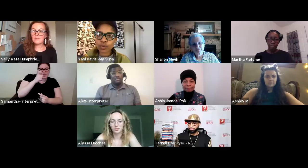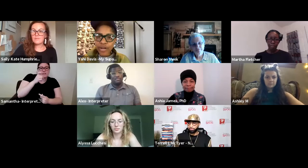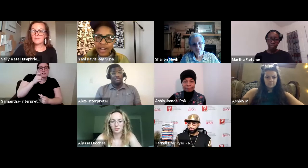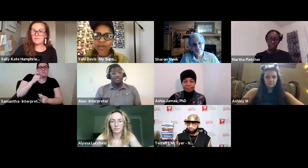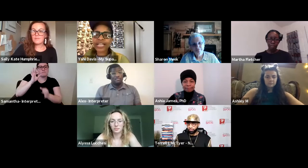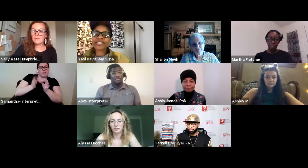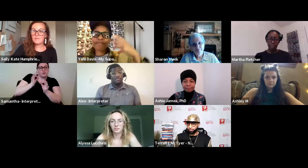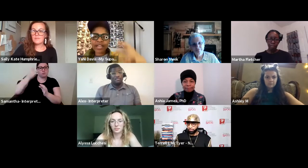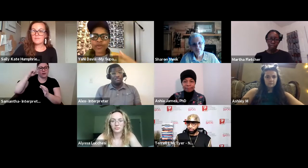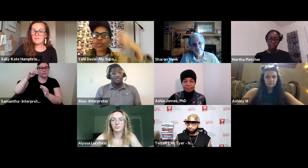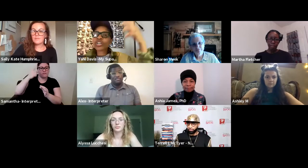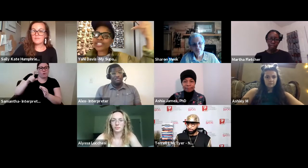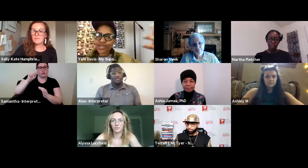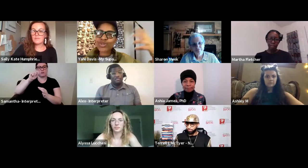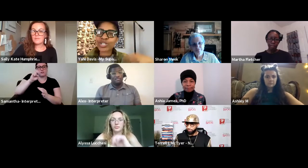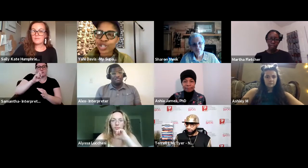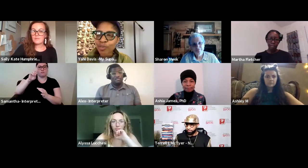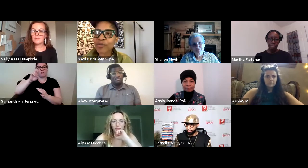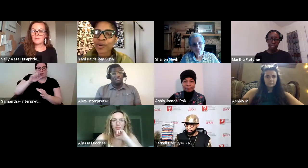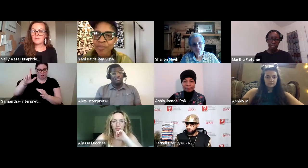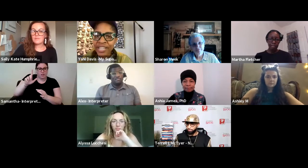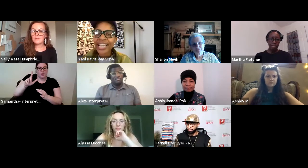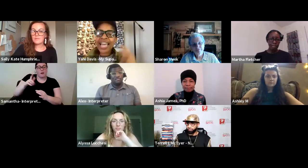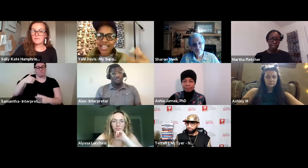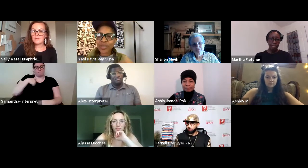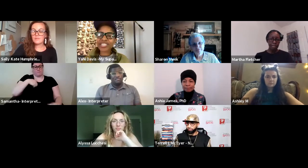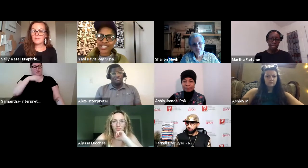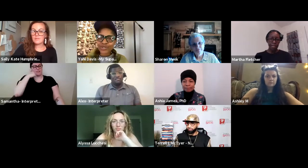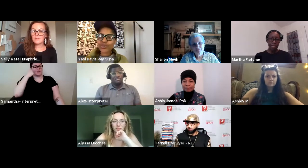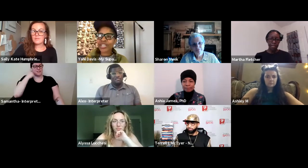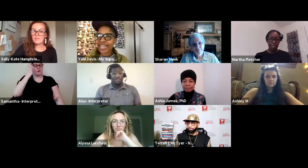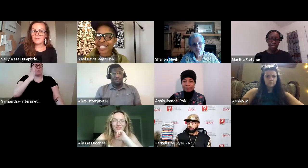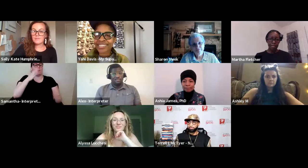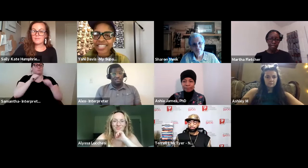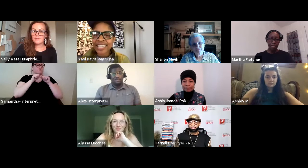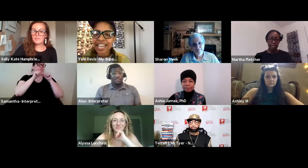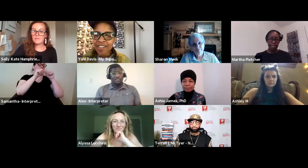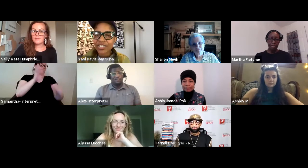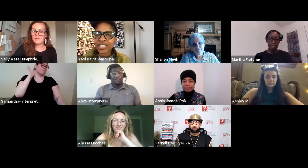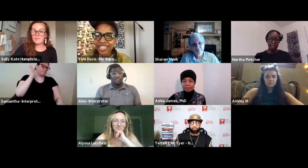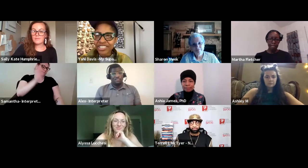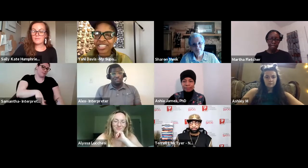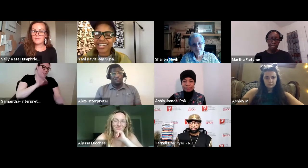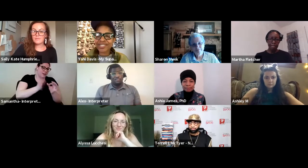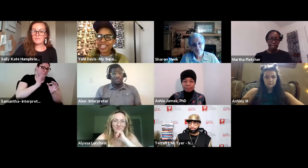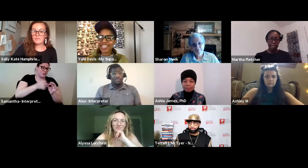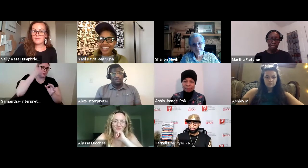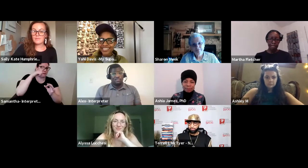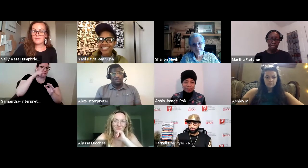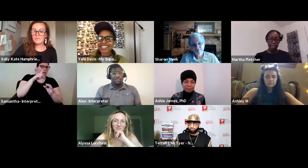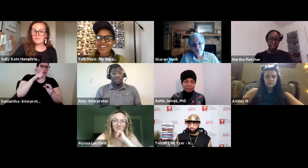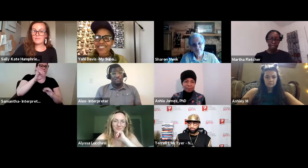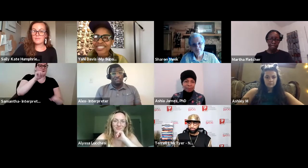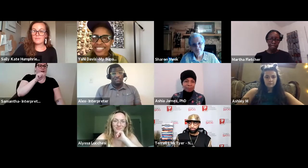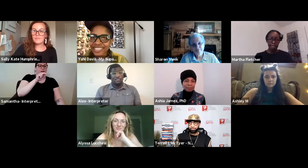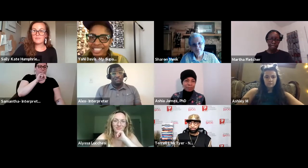for Terrell, and Samantha will continue to interpret for me as we continue to engage in this conversation,